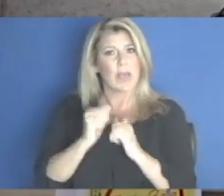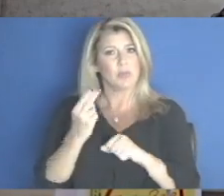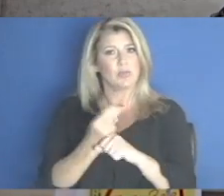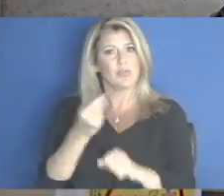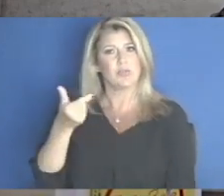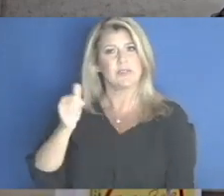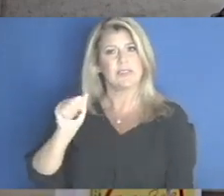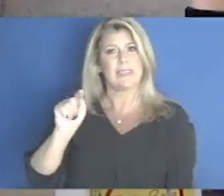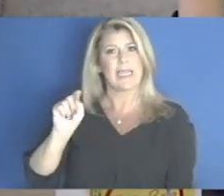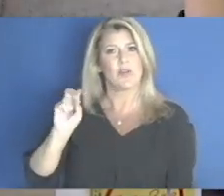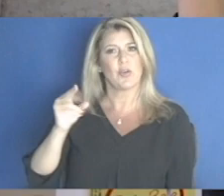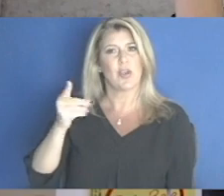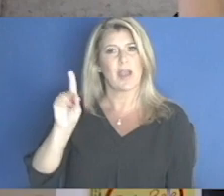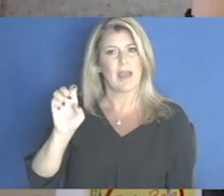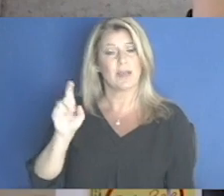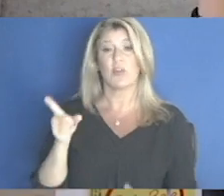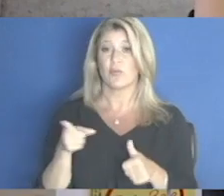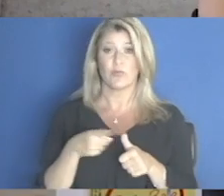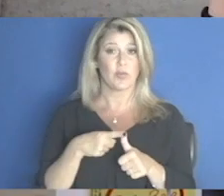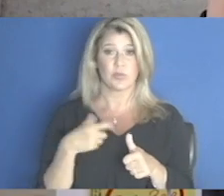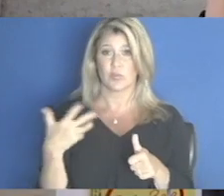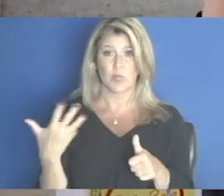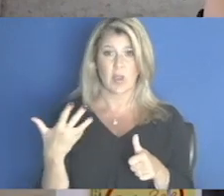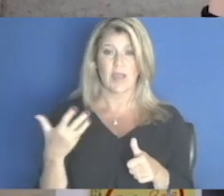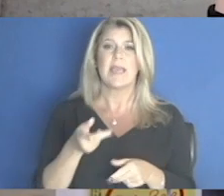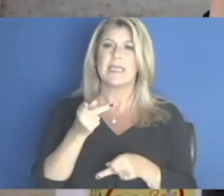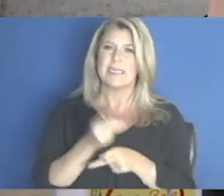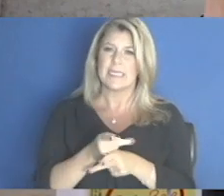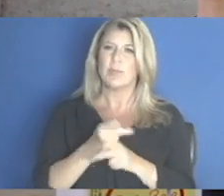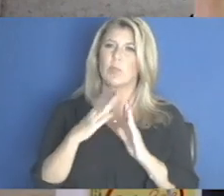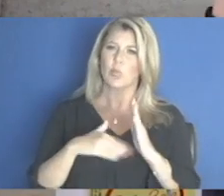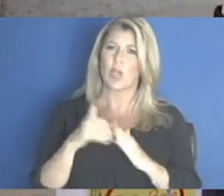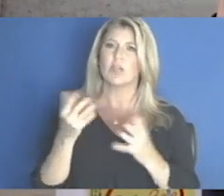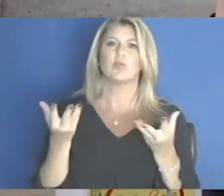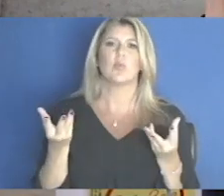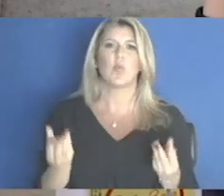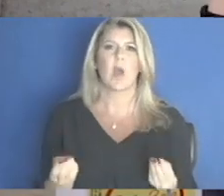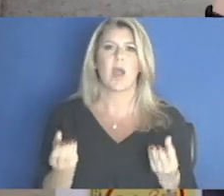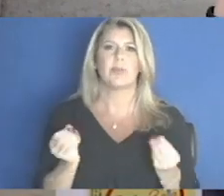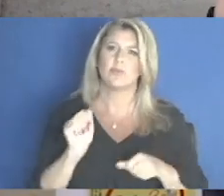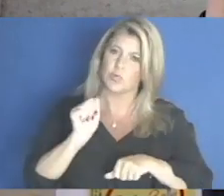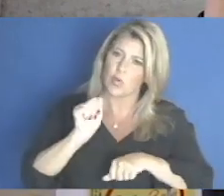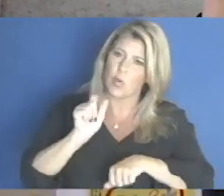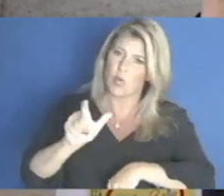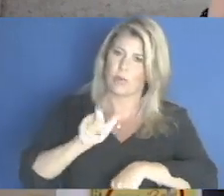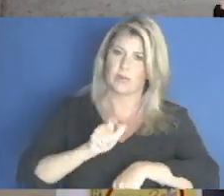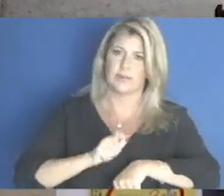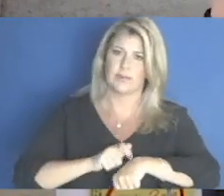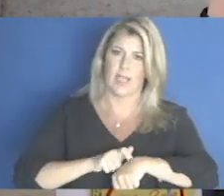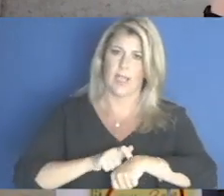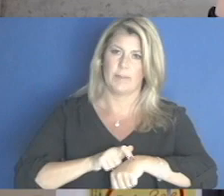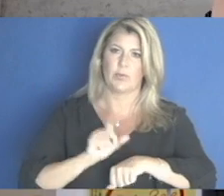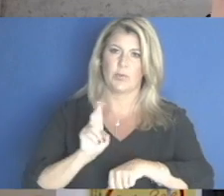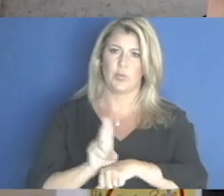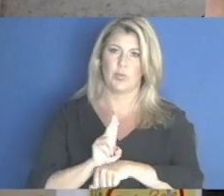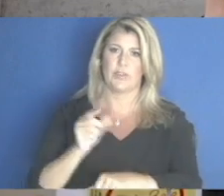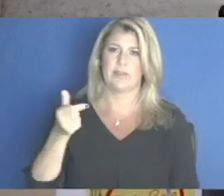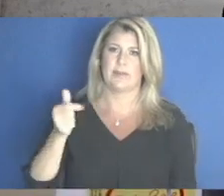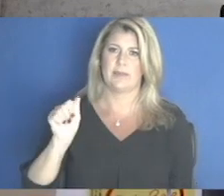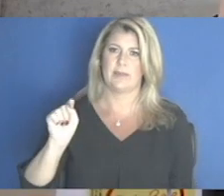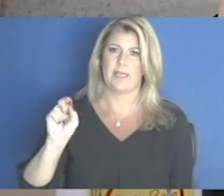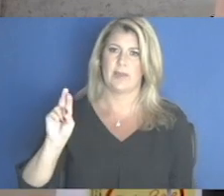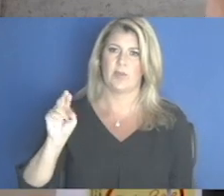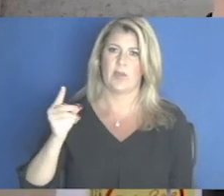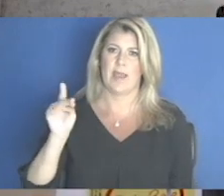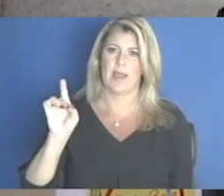hide much easier. First off, you want to keep your brush wet all the time when working with gator hide.